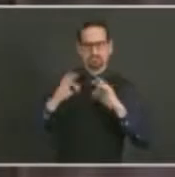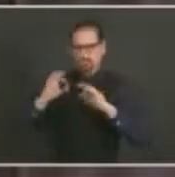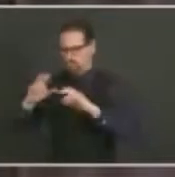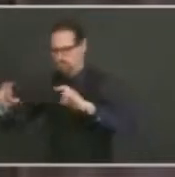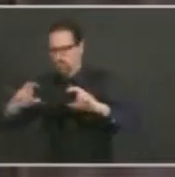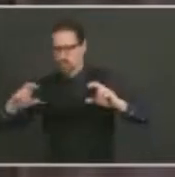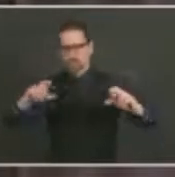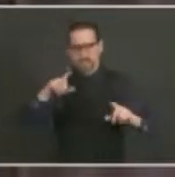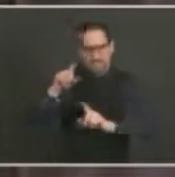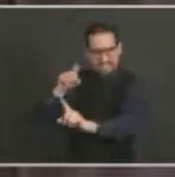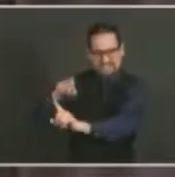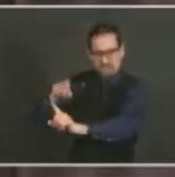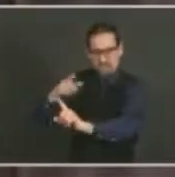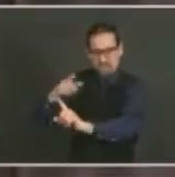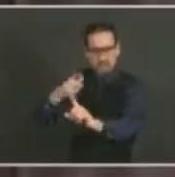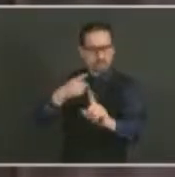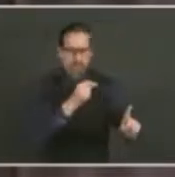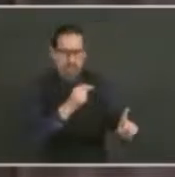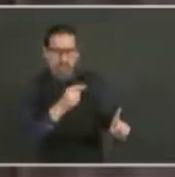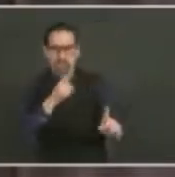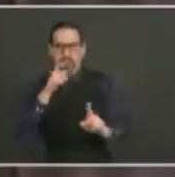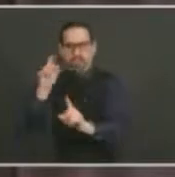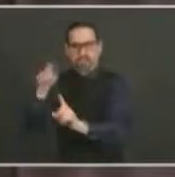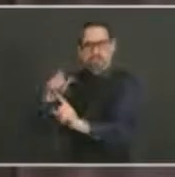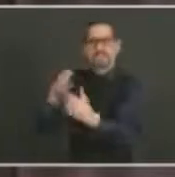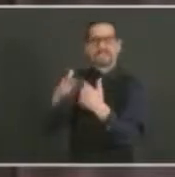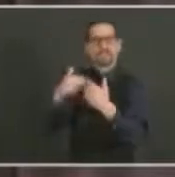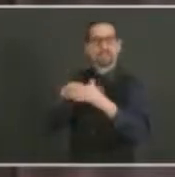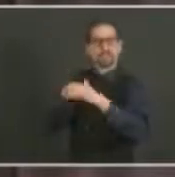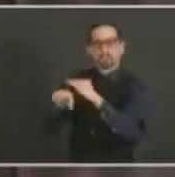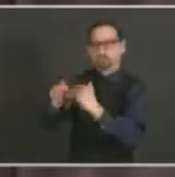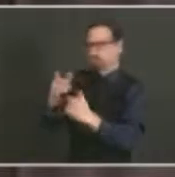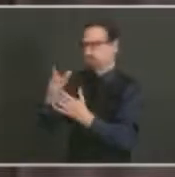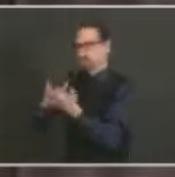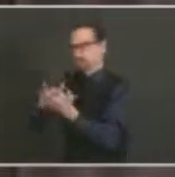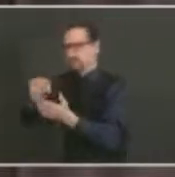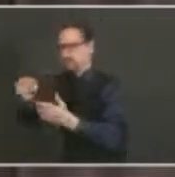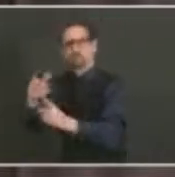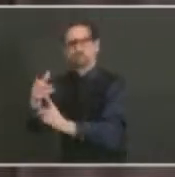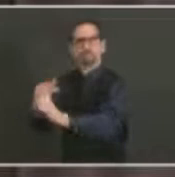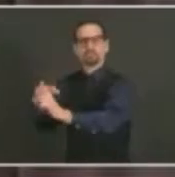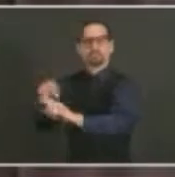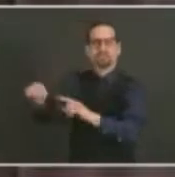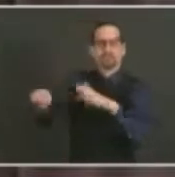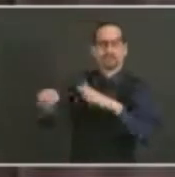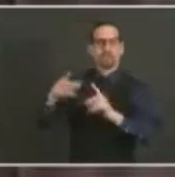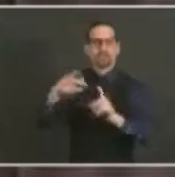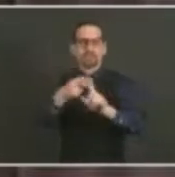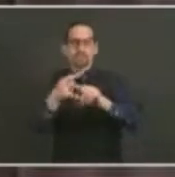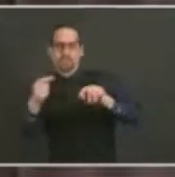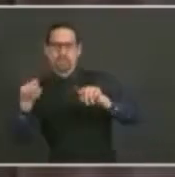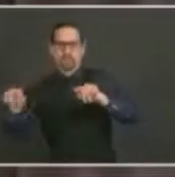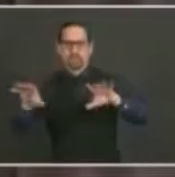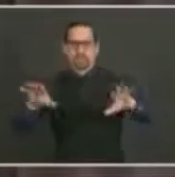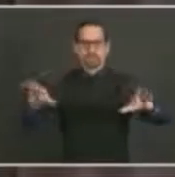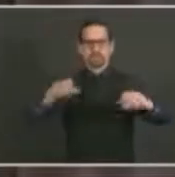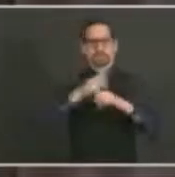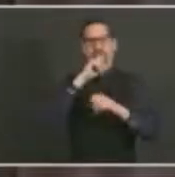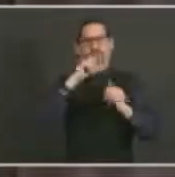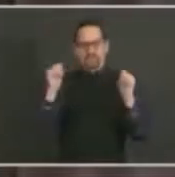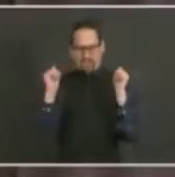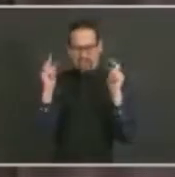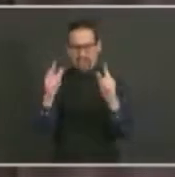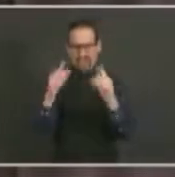again, thank our cities and towns that are doing a great job registering for seniors and really helping the support make sure they get it. And